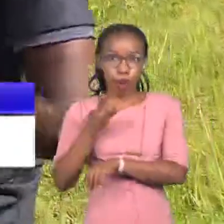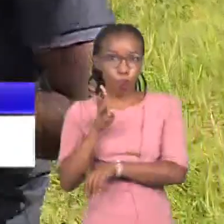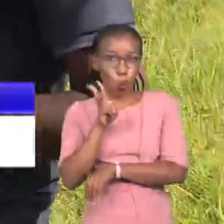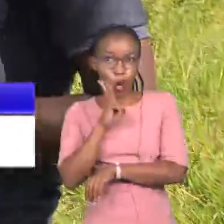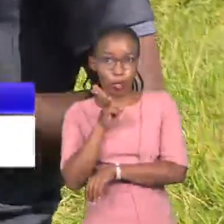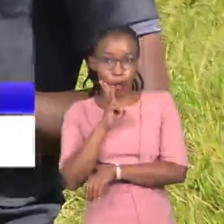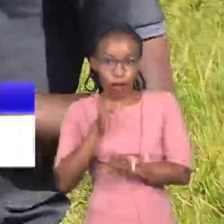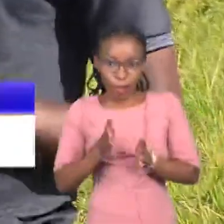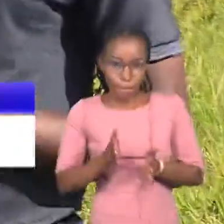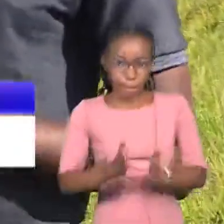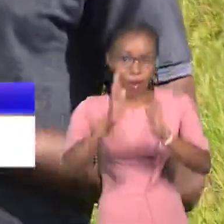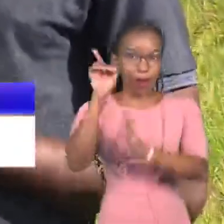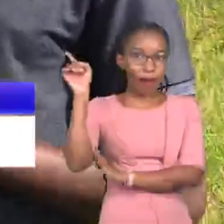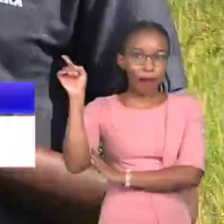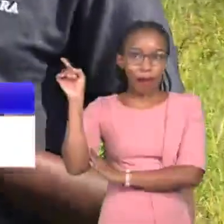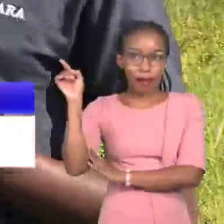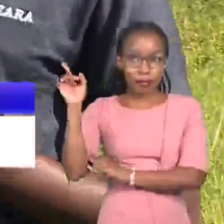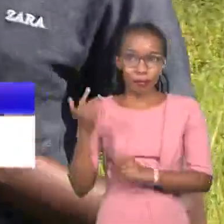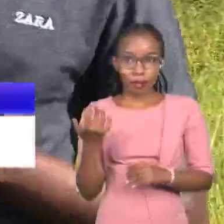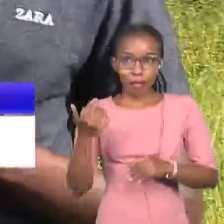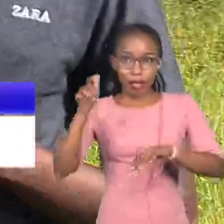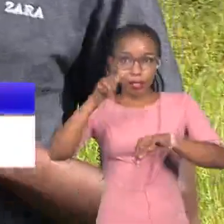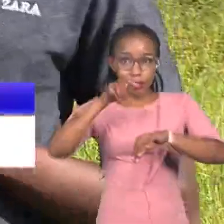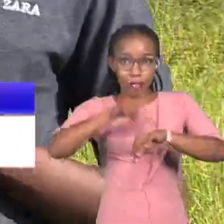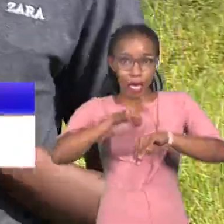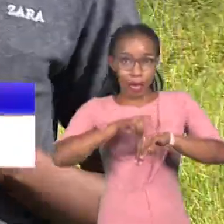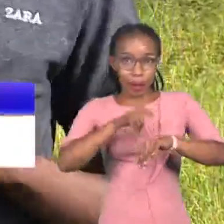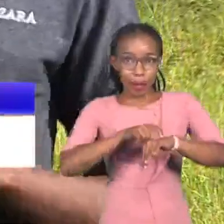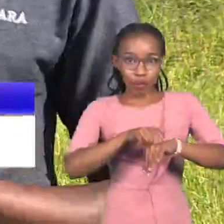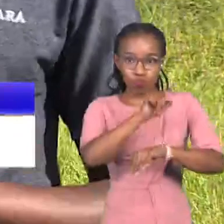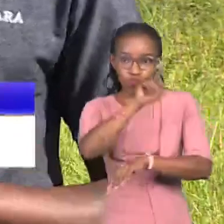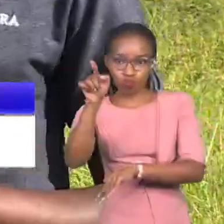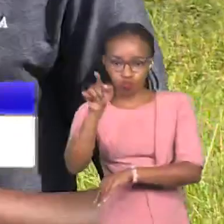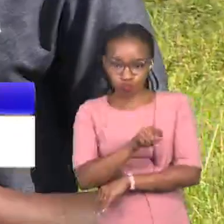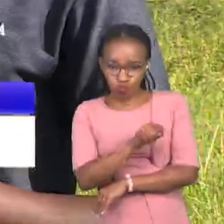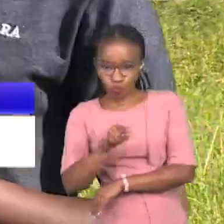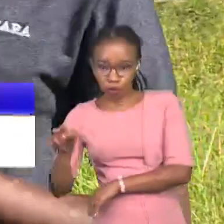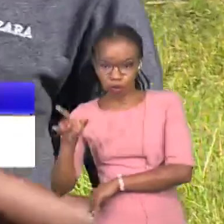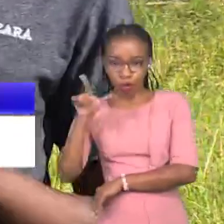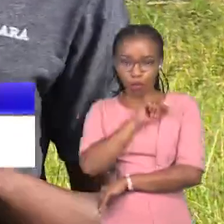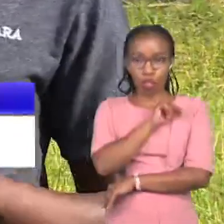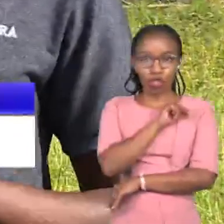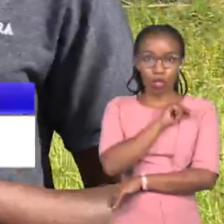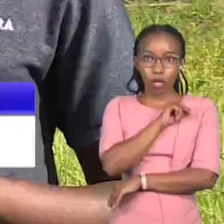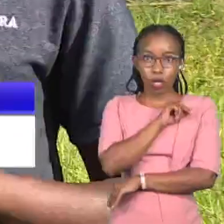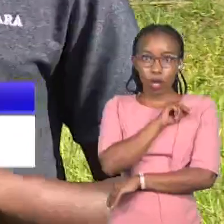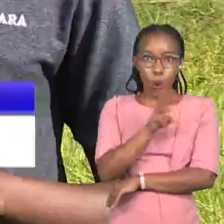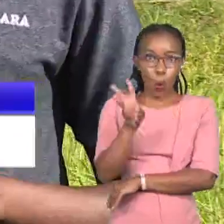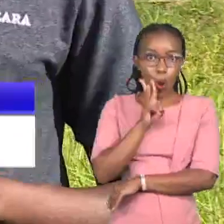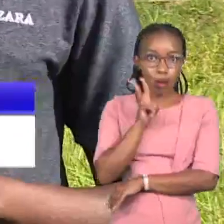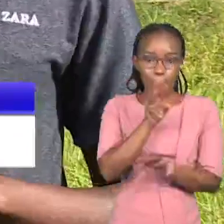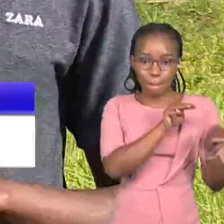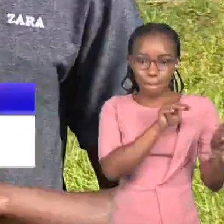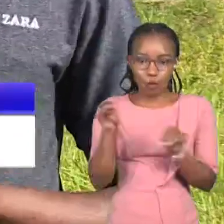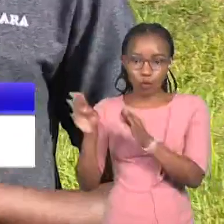within the panel. So by the time they are through and going back to, the water is through and going back to the fish